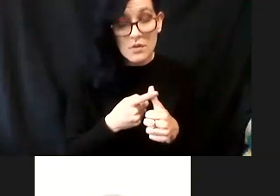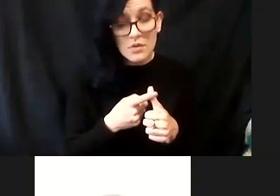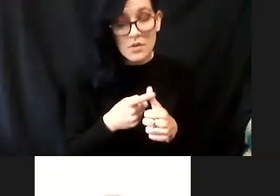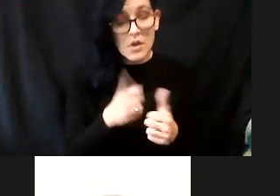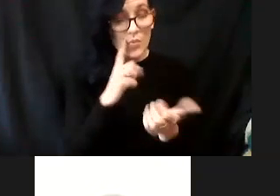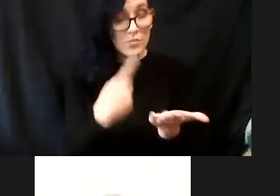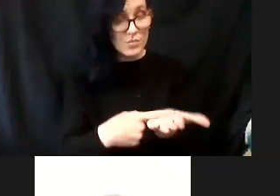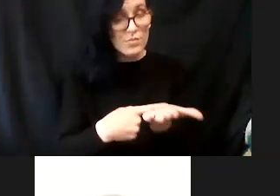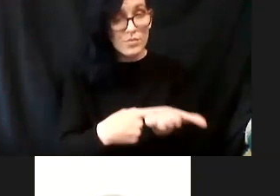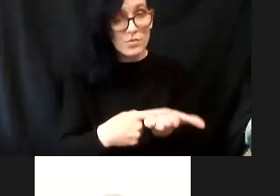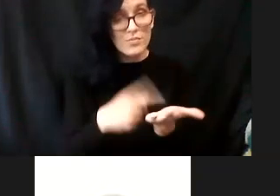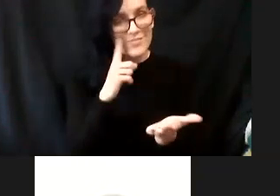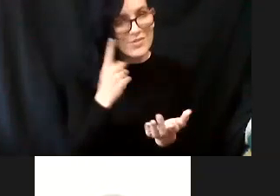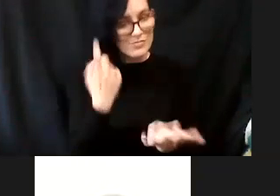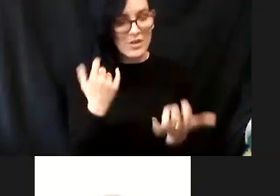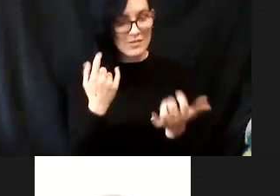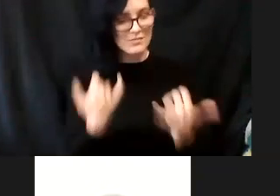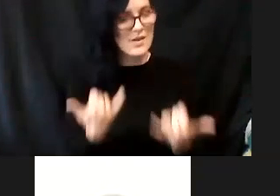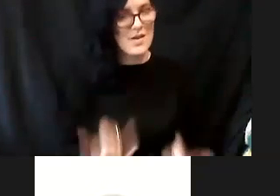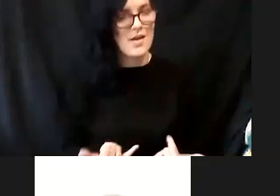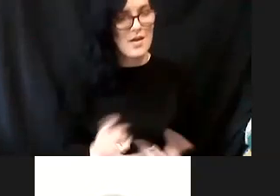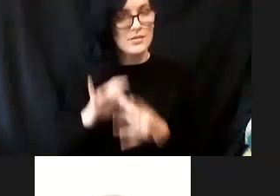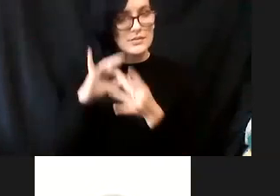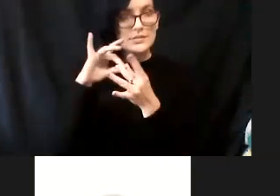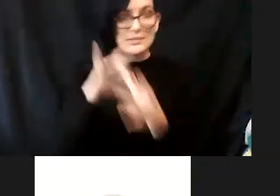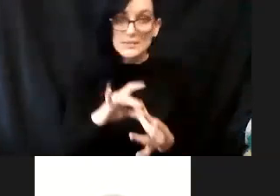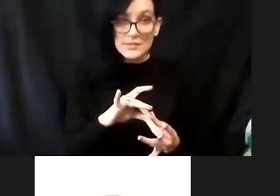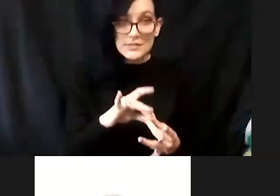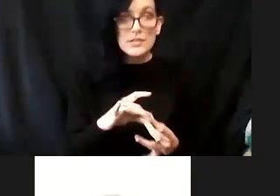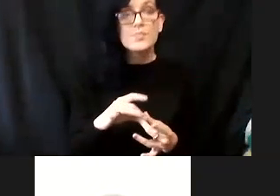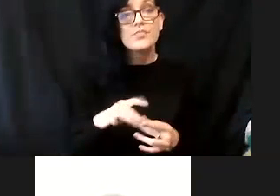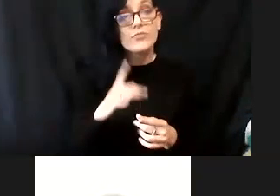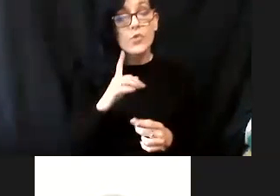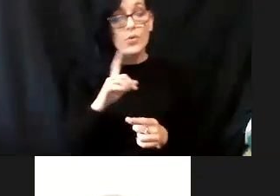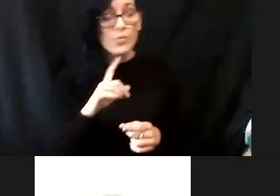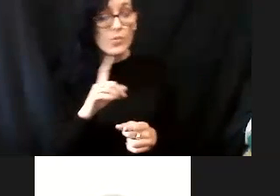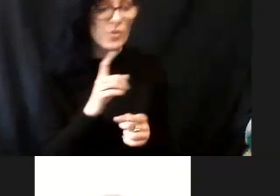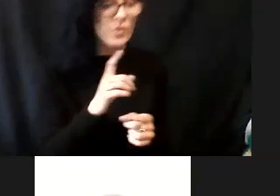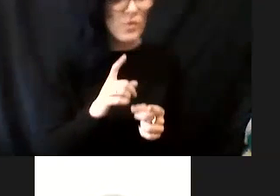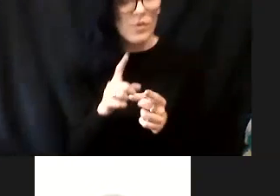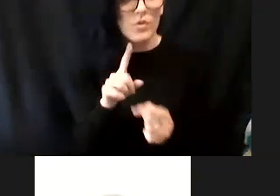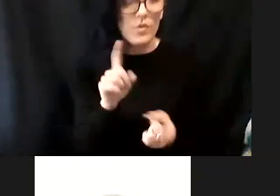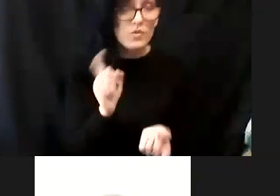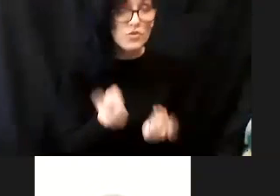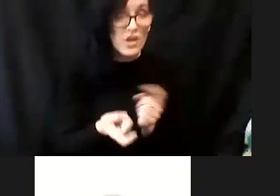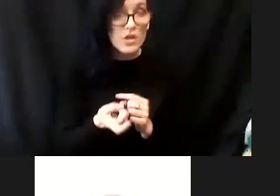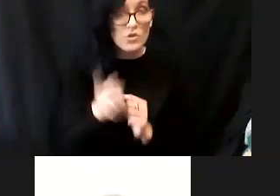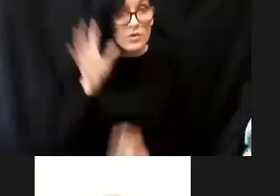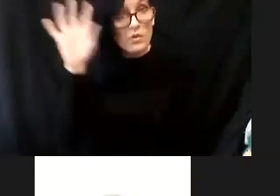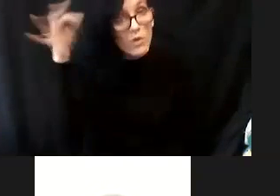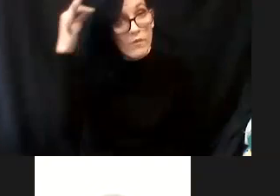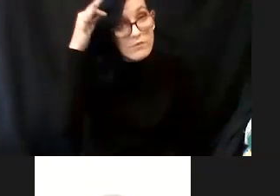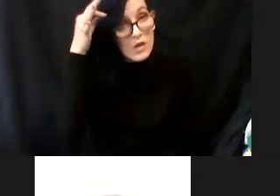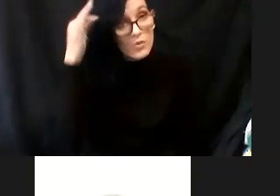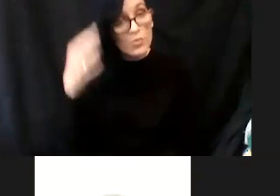relevant, is the changes to federal student loans, the temporary changes that have